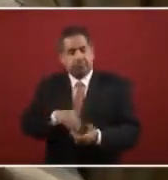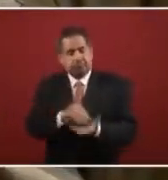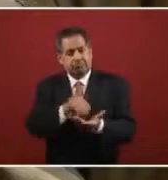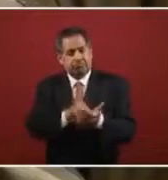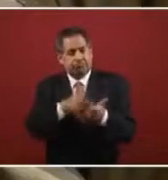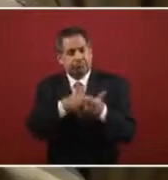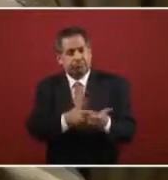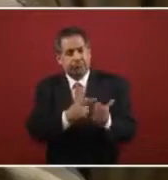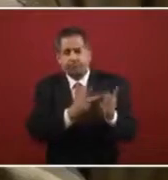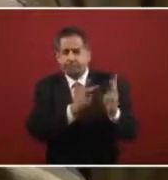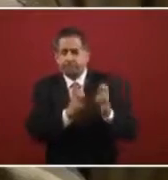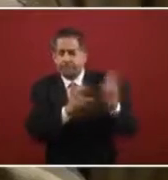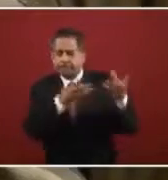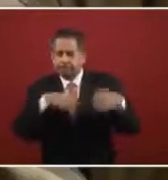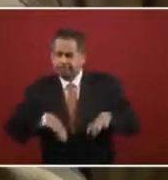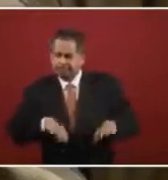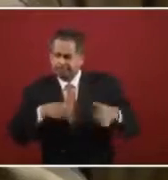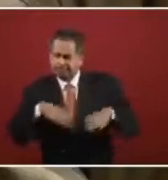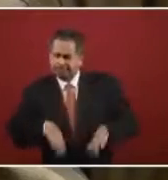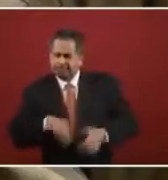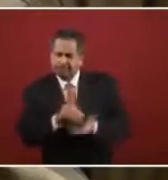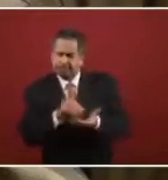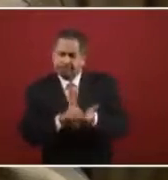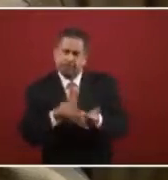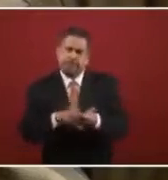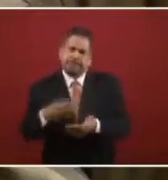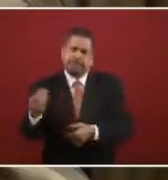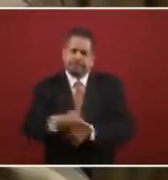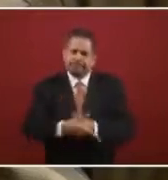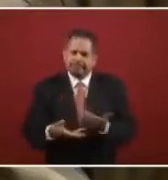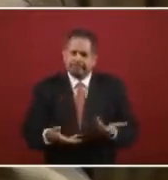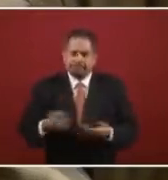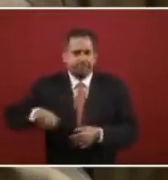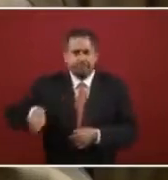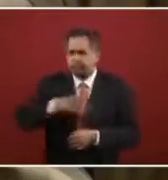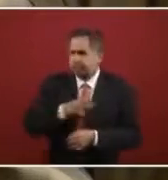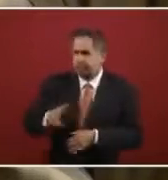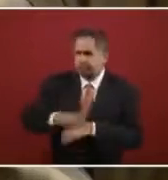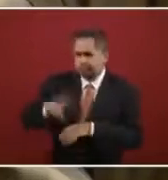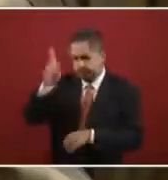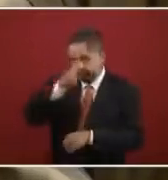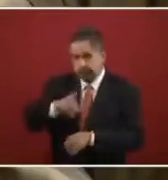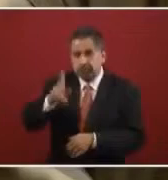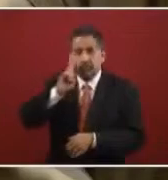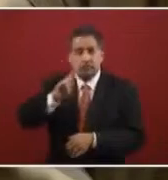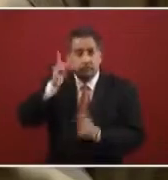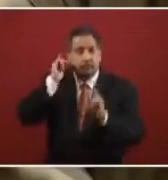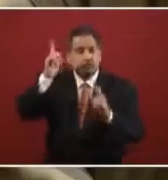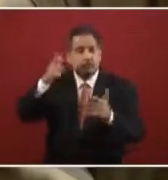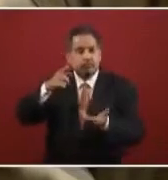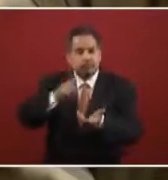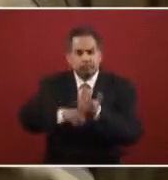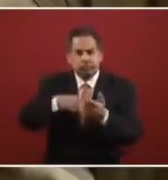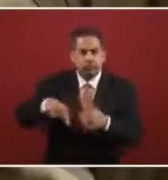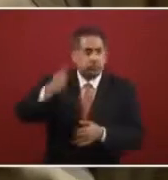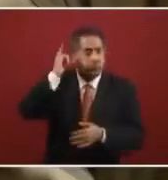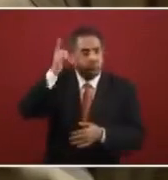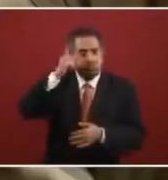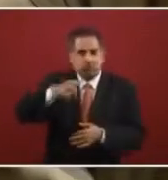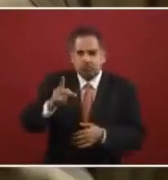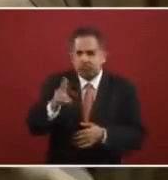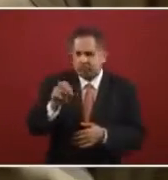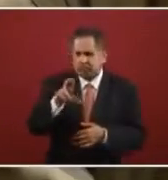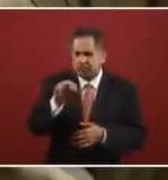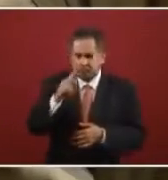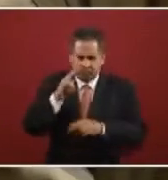ubre, están haciéndose más ricos. they just keep No, getting bien, richer. los They are pobres not somos lowering más. the Y prices, hay they're que ver raising si them. de esa manera, ojalá. And we Profeco, hope ahora